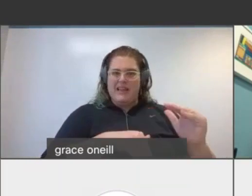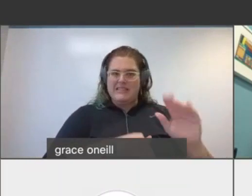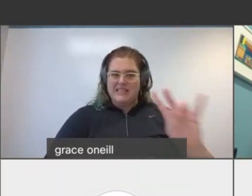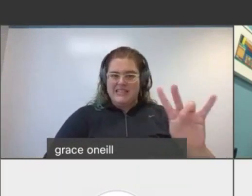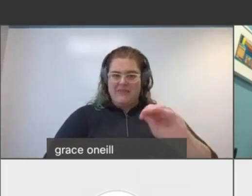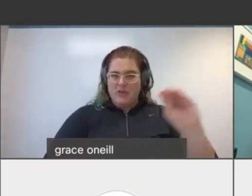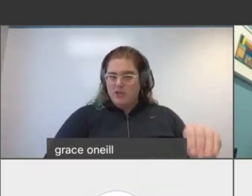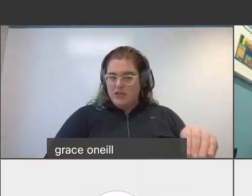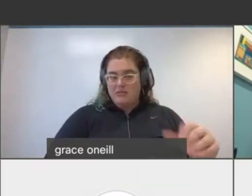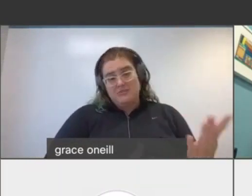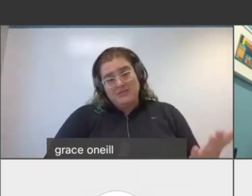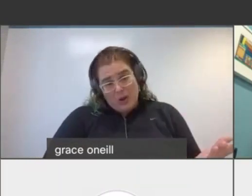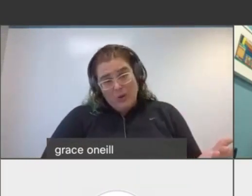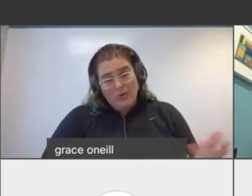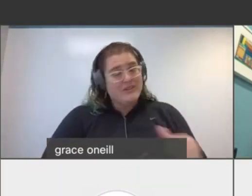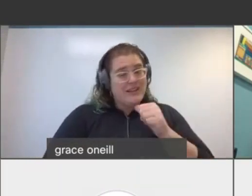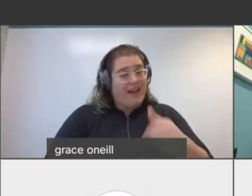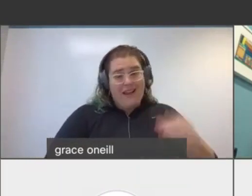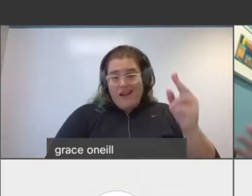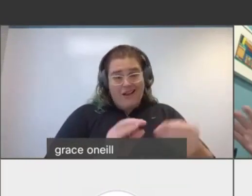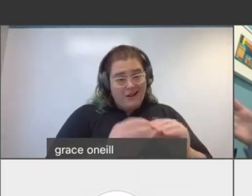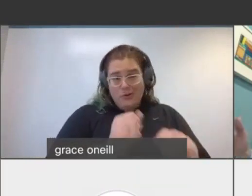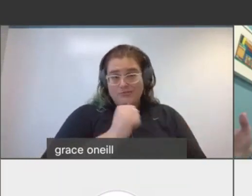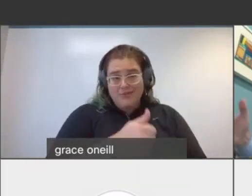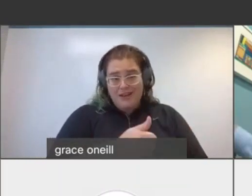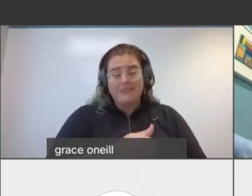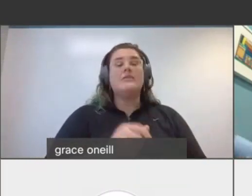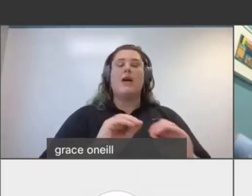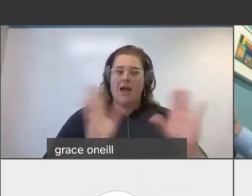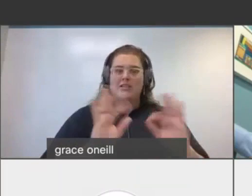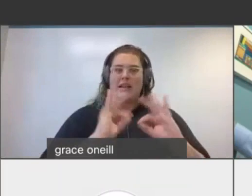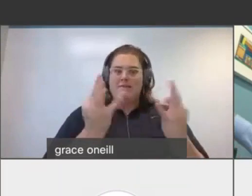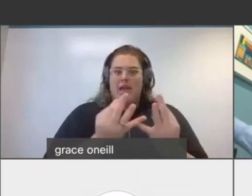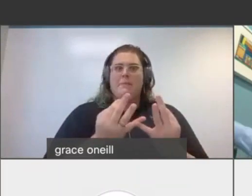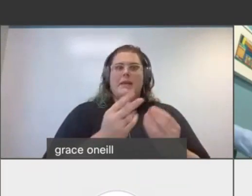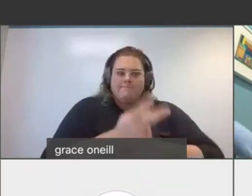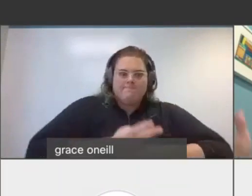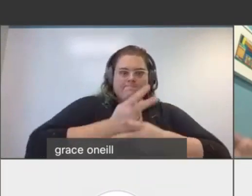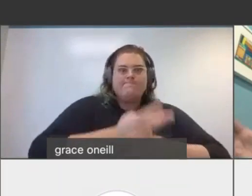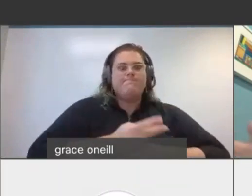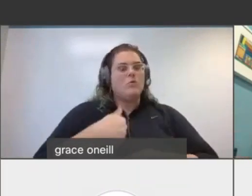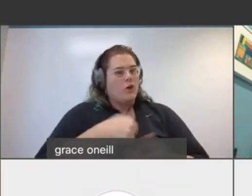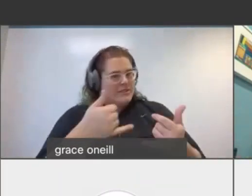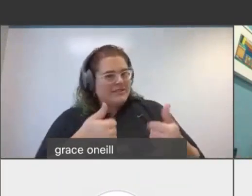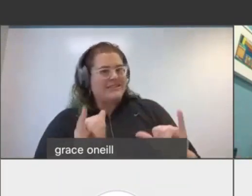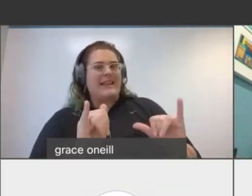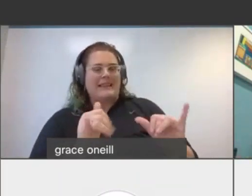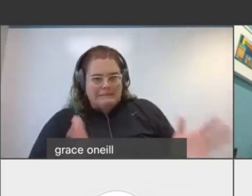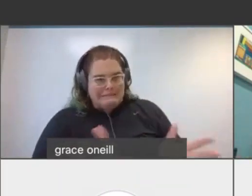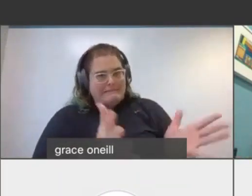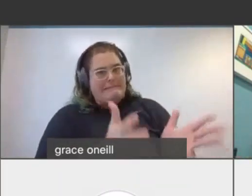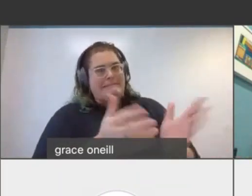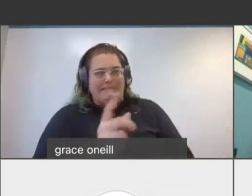So, our families who we're still working with them to encourage everyone to get